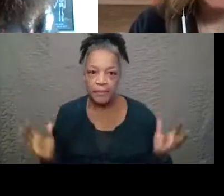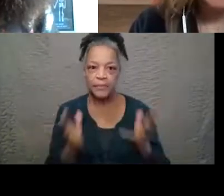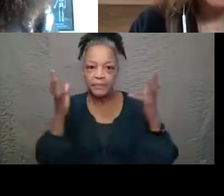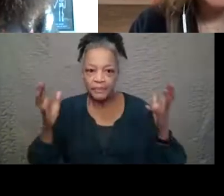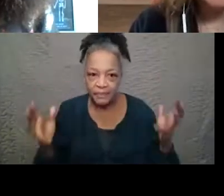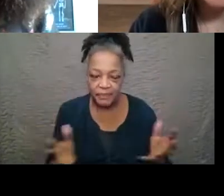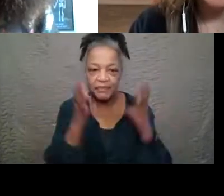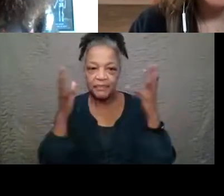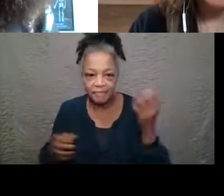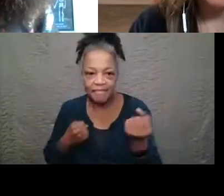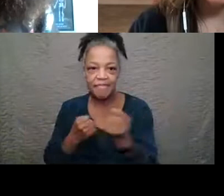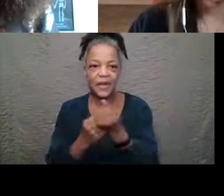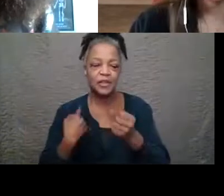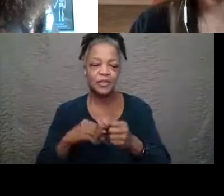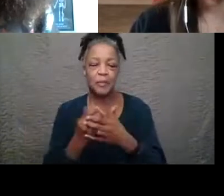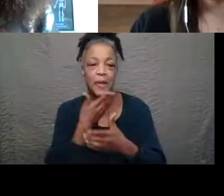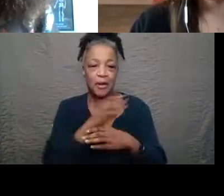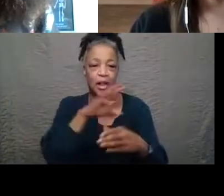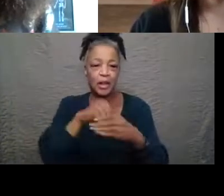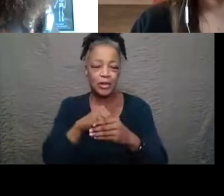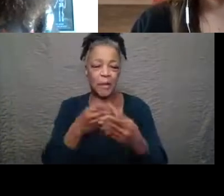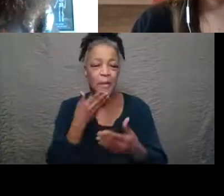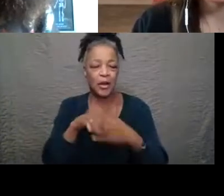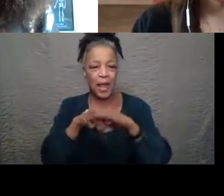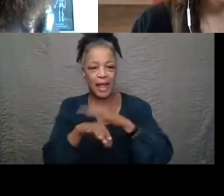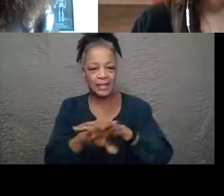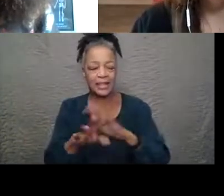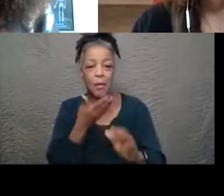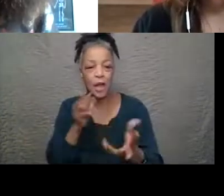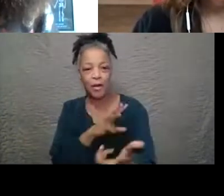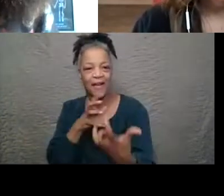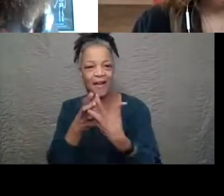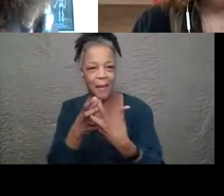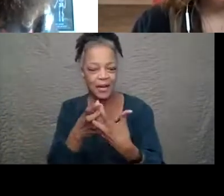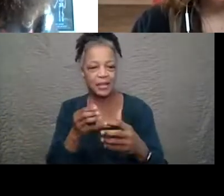better inclusion and better access and better accommodations and better political analysis.